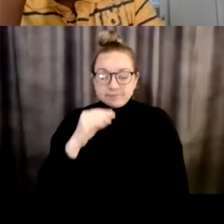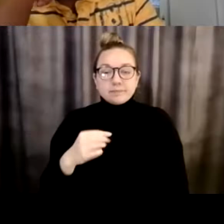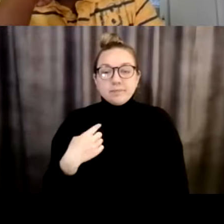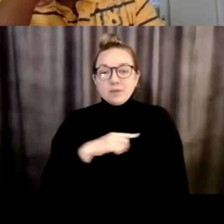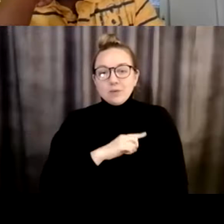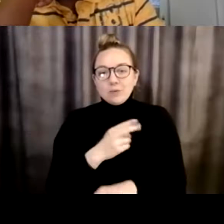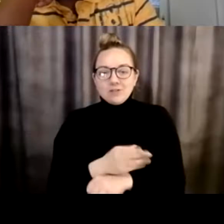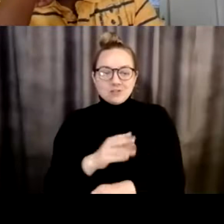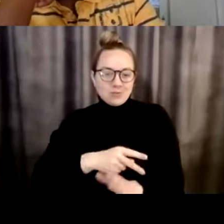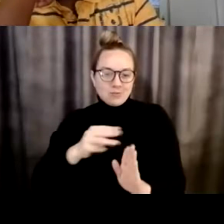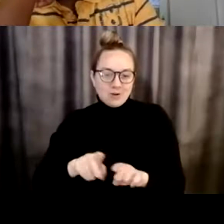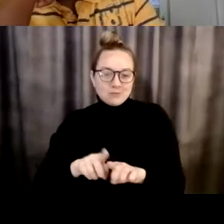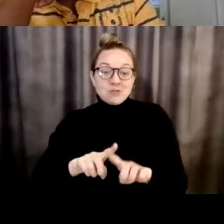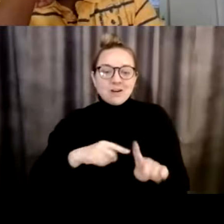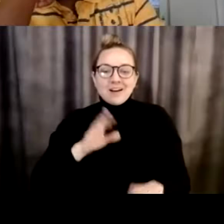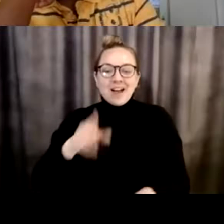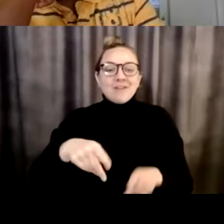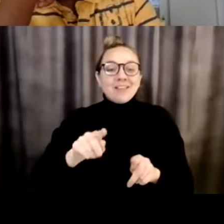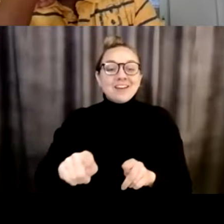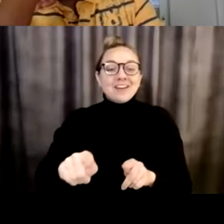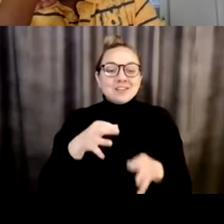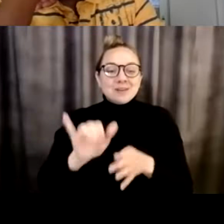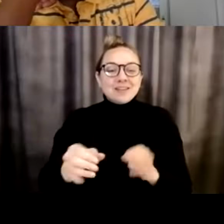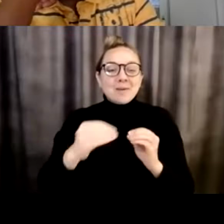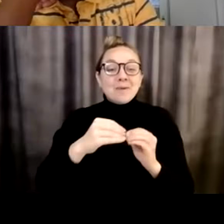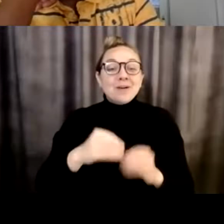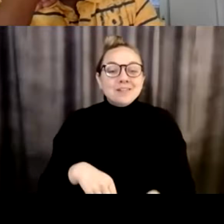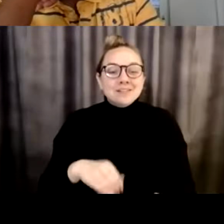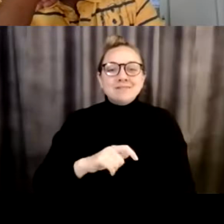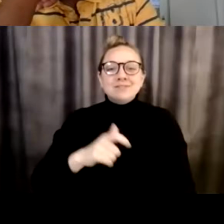I'll let you, Ani, tell you more about.